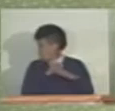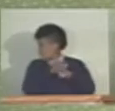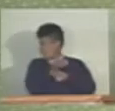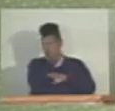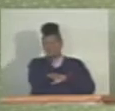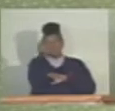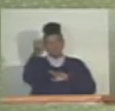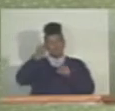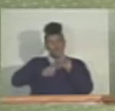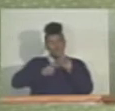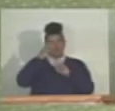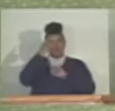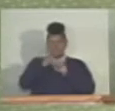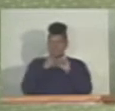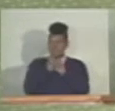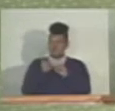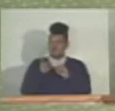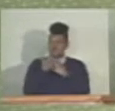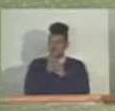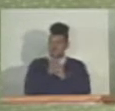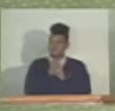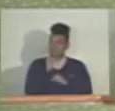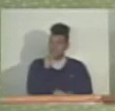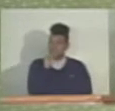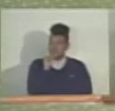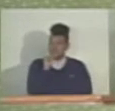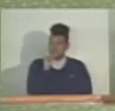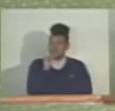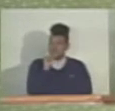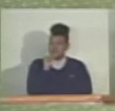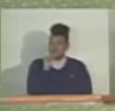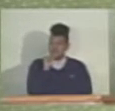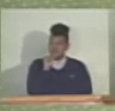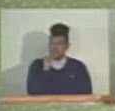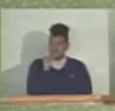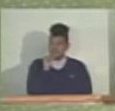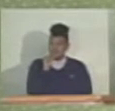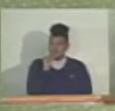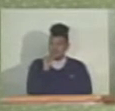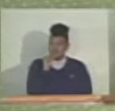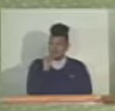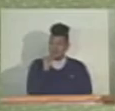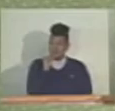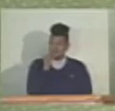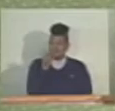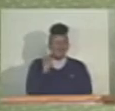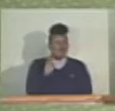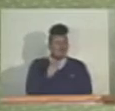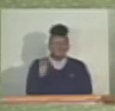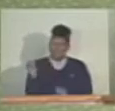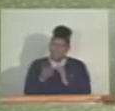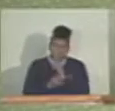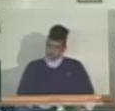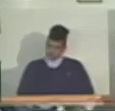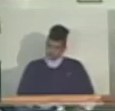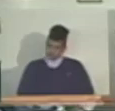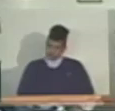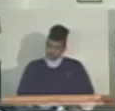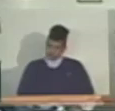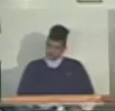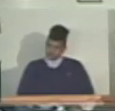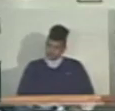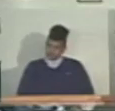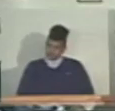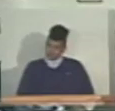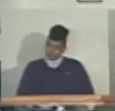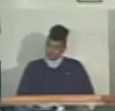fact, over a year now, we have been receiving minimal or no crude product from Venezuela. As it is right